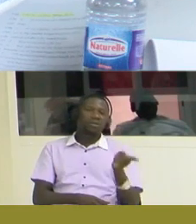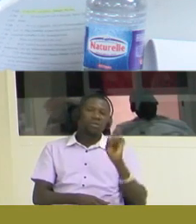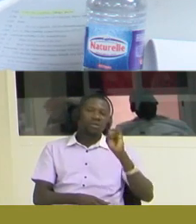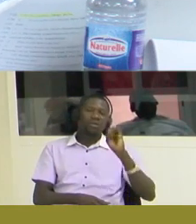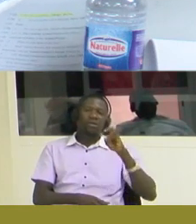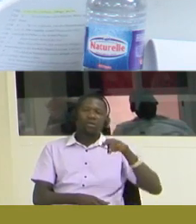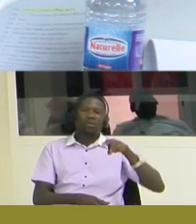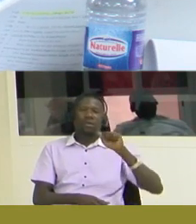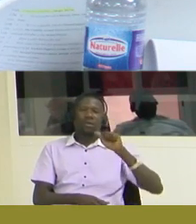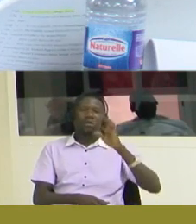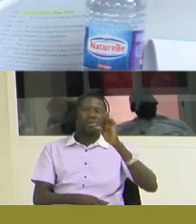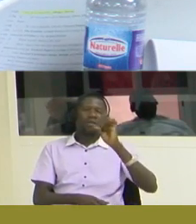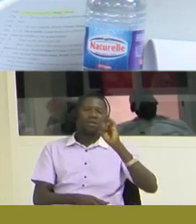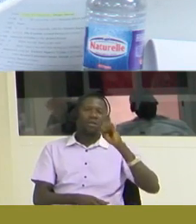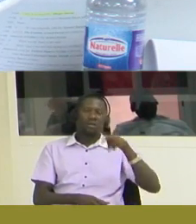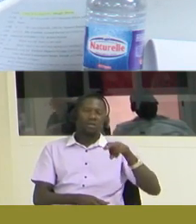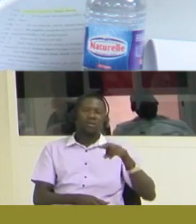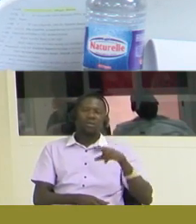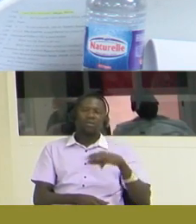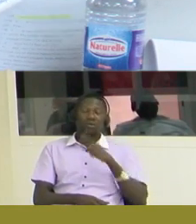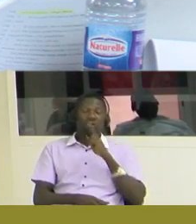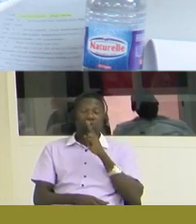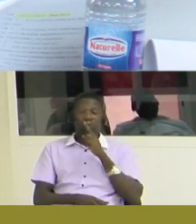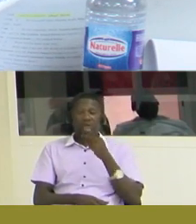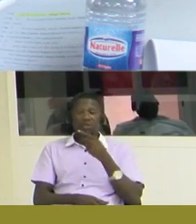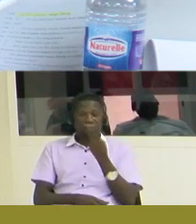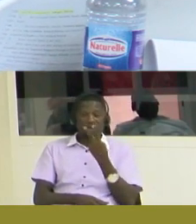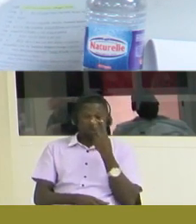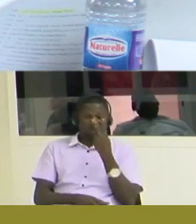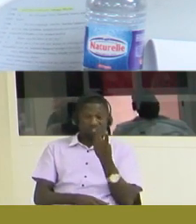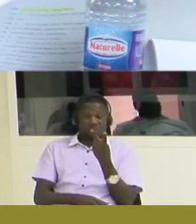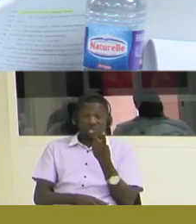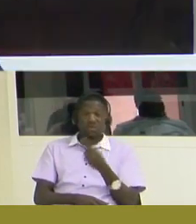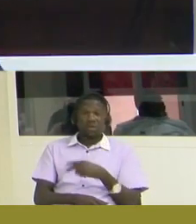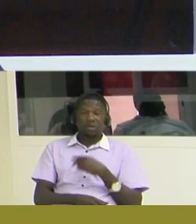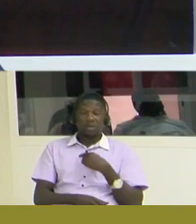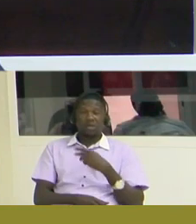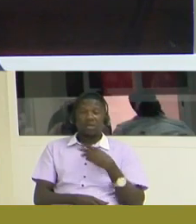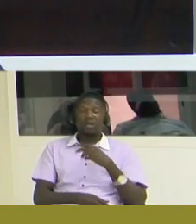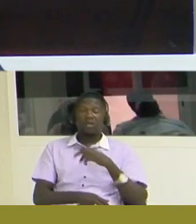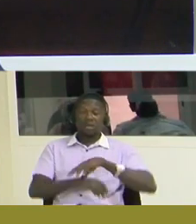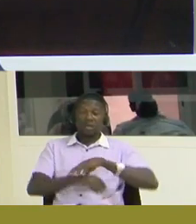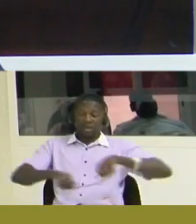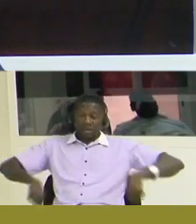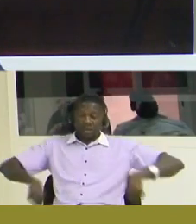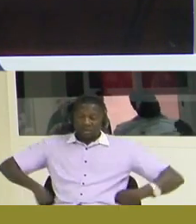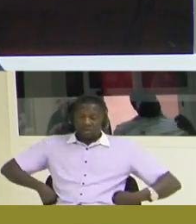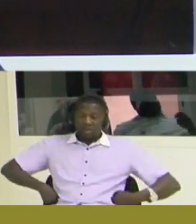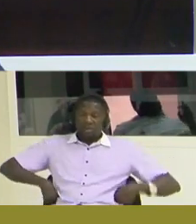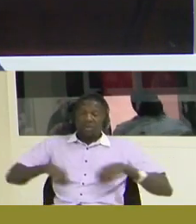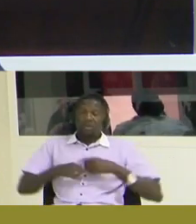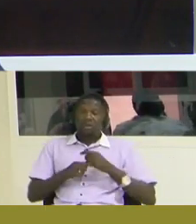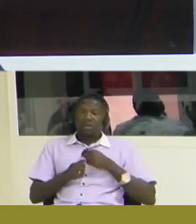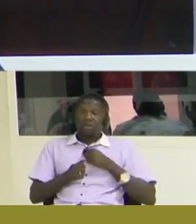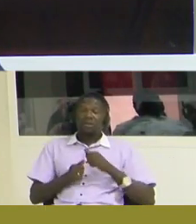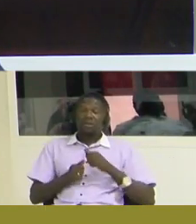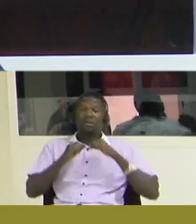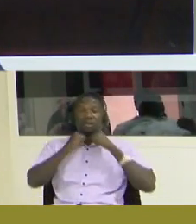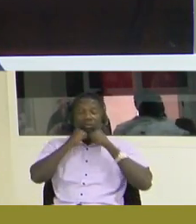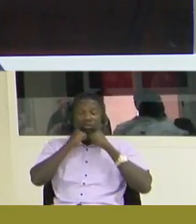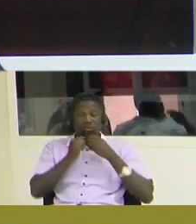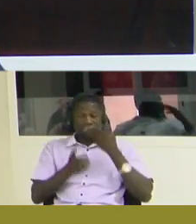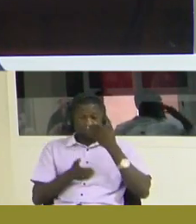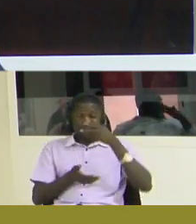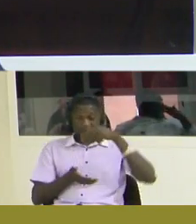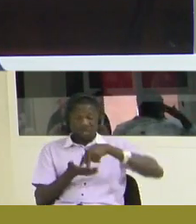but I saw the two of them and their hands bound behind their backs and it was was vividly present